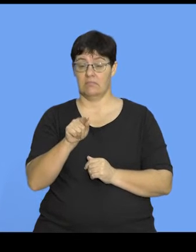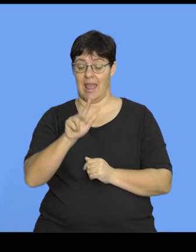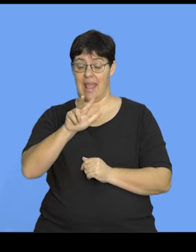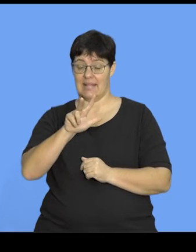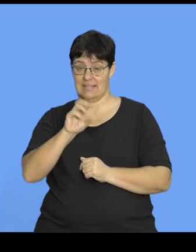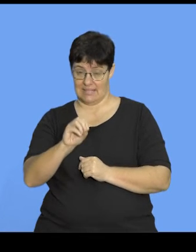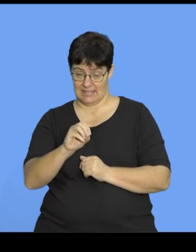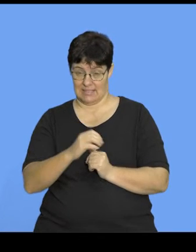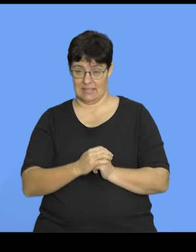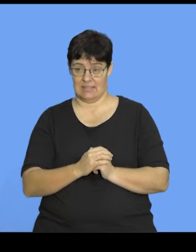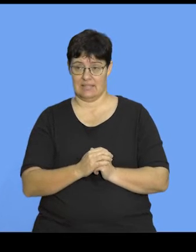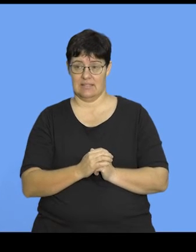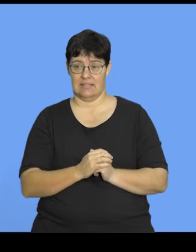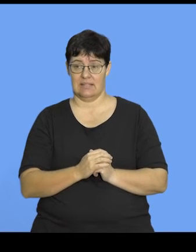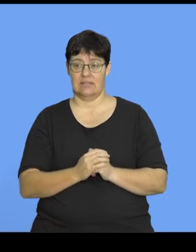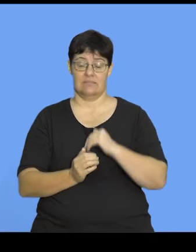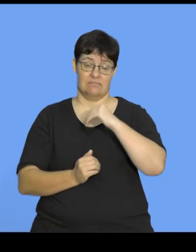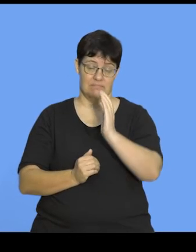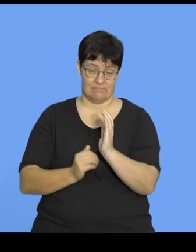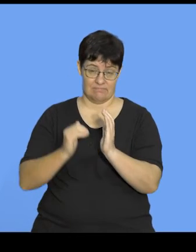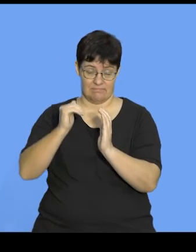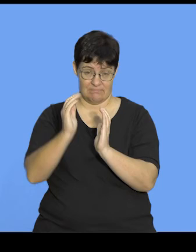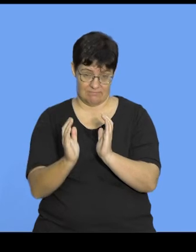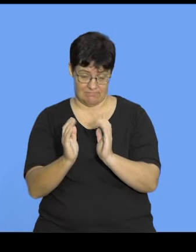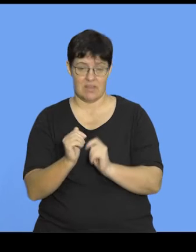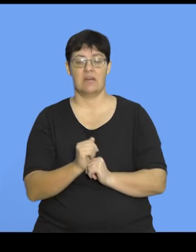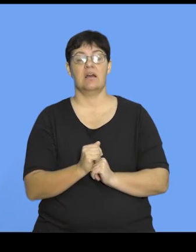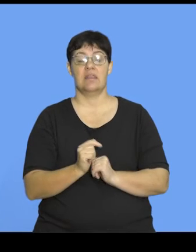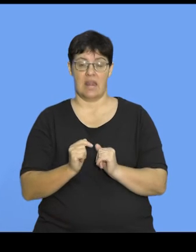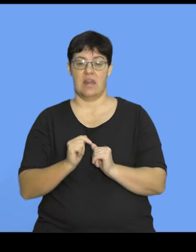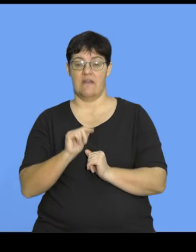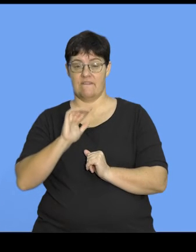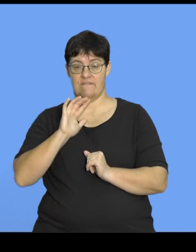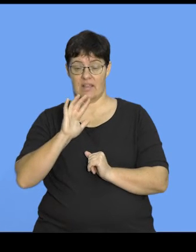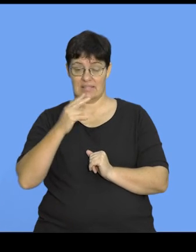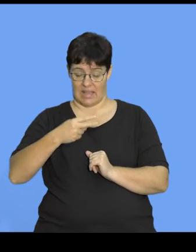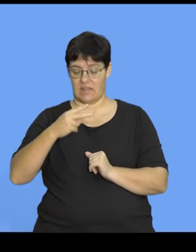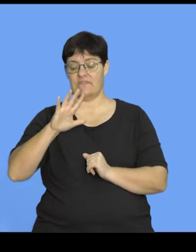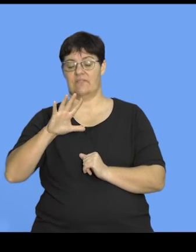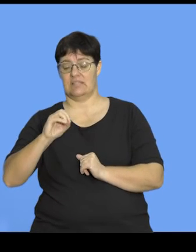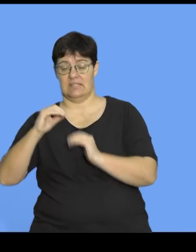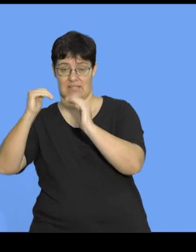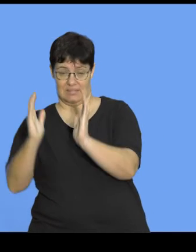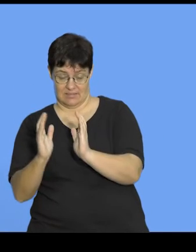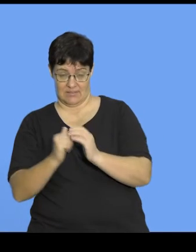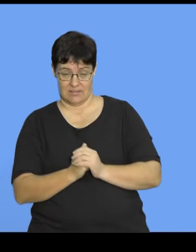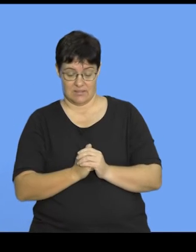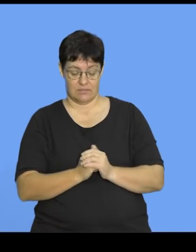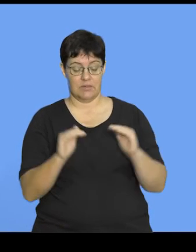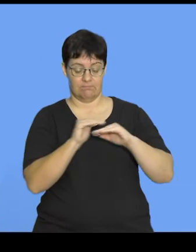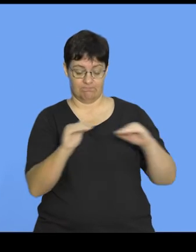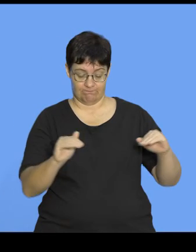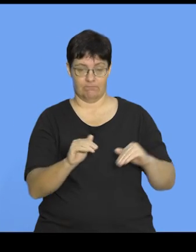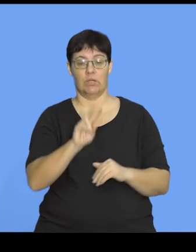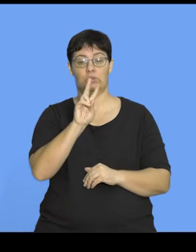80. My second mass is 50. And my distance is